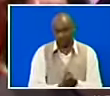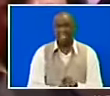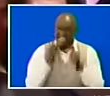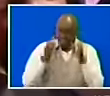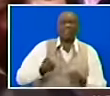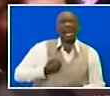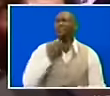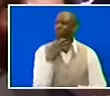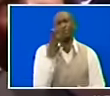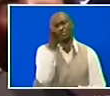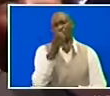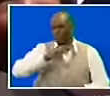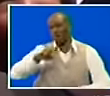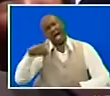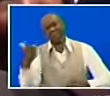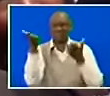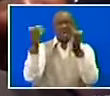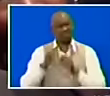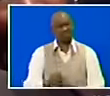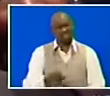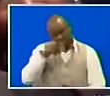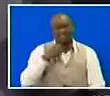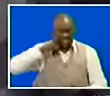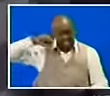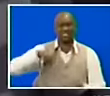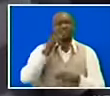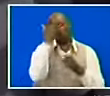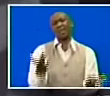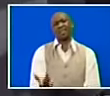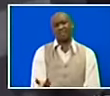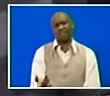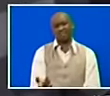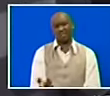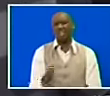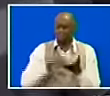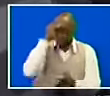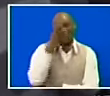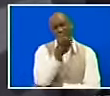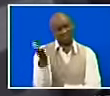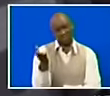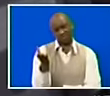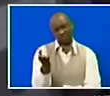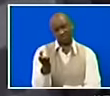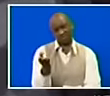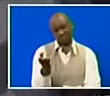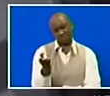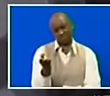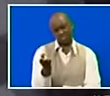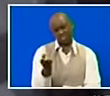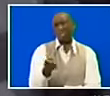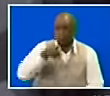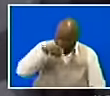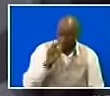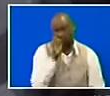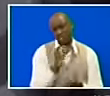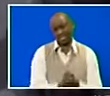akutaki, utatafuta mwingine. Hakuna acha ya kuchinyonga. Wanafunzi. Yaani, unaweza